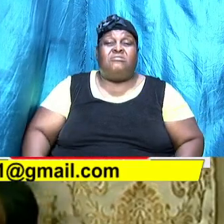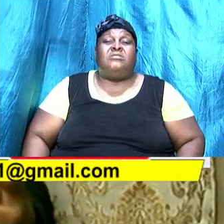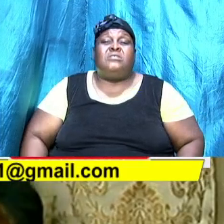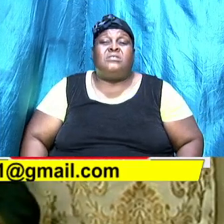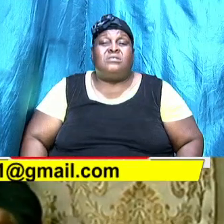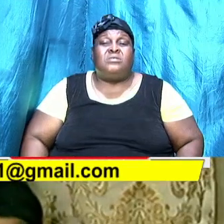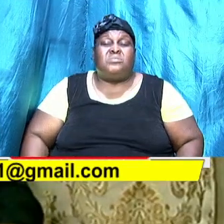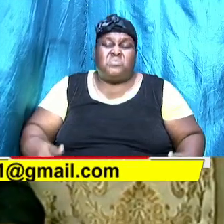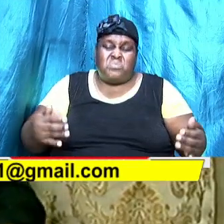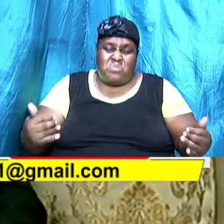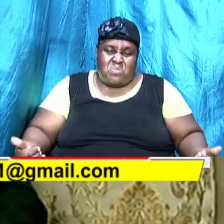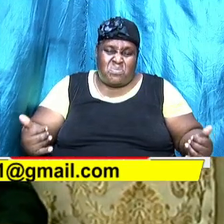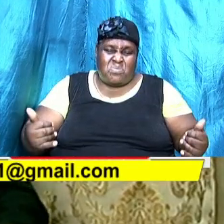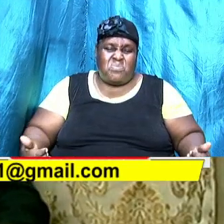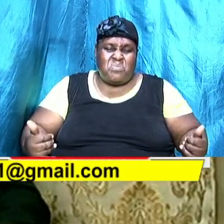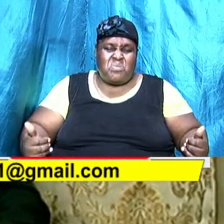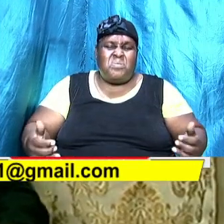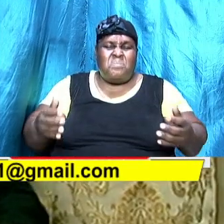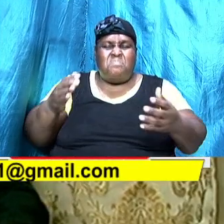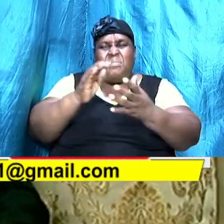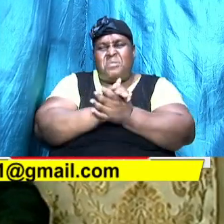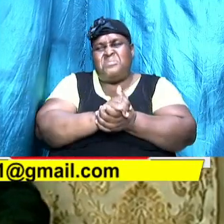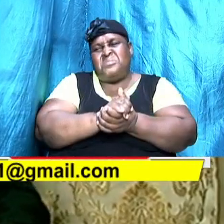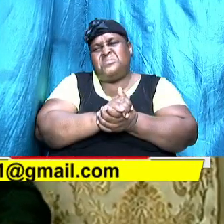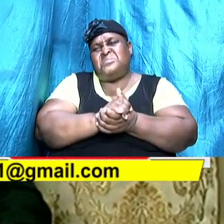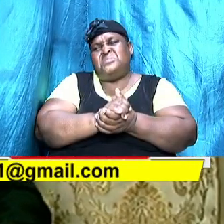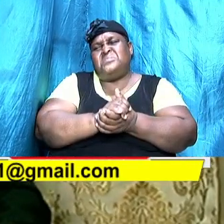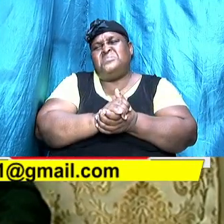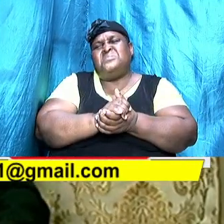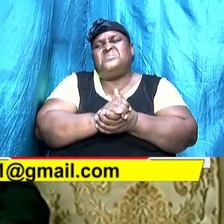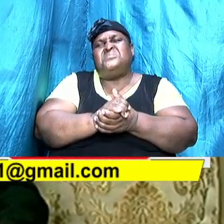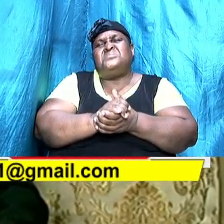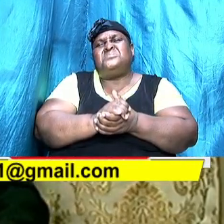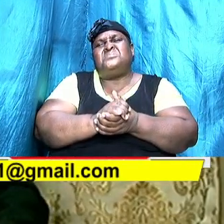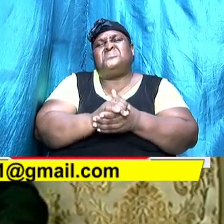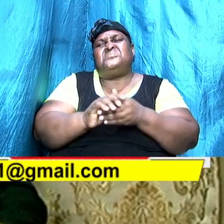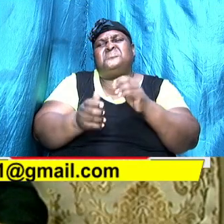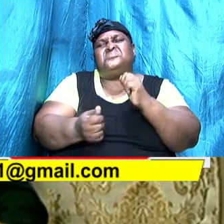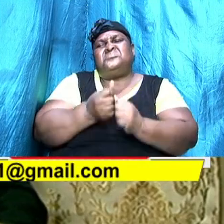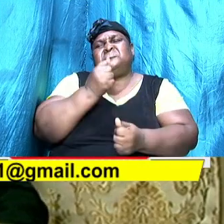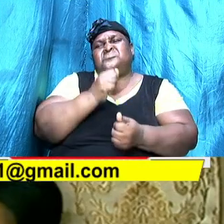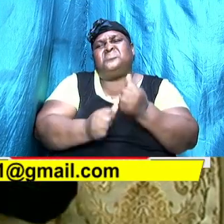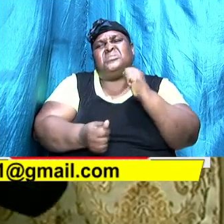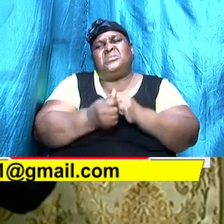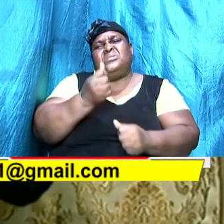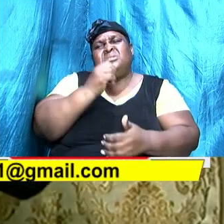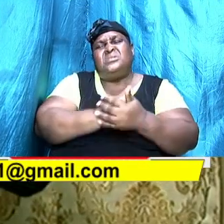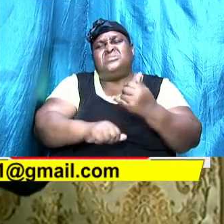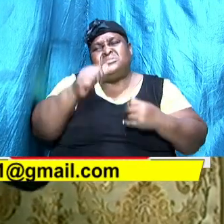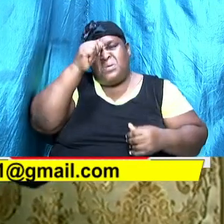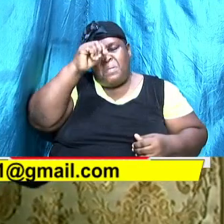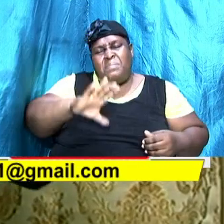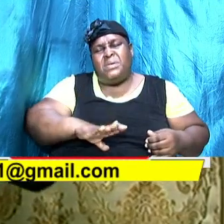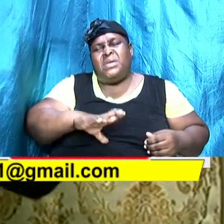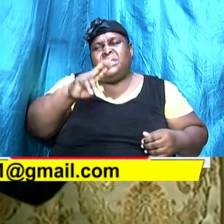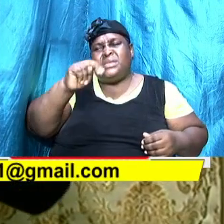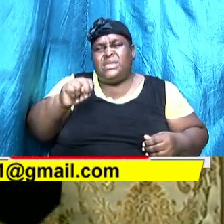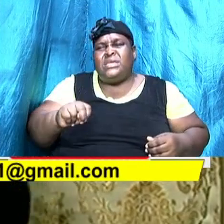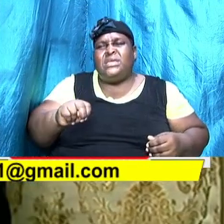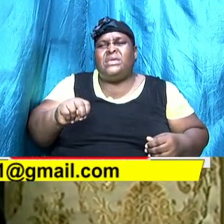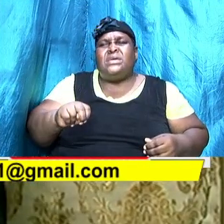thing is in a mess. Some men need to repent. Some men need to find an altar. And